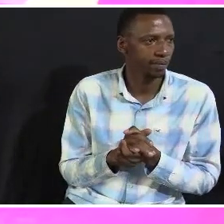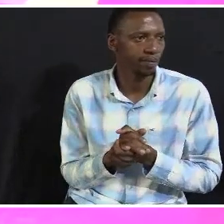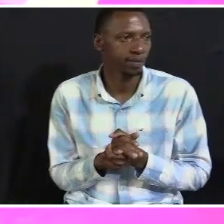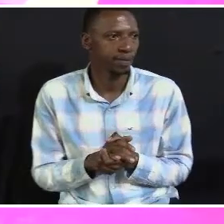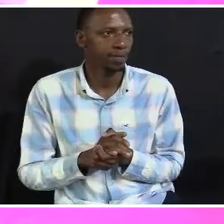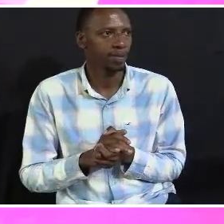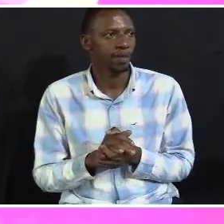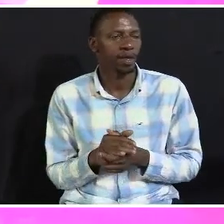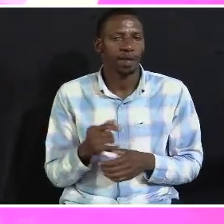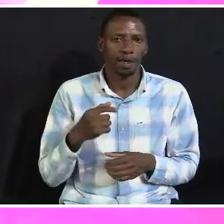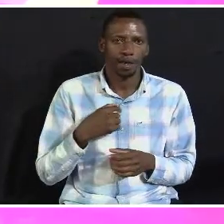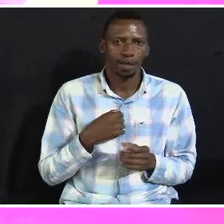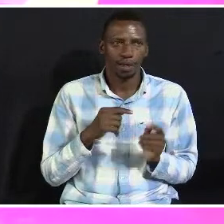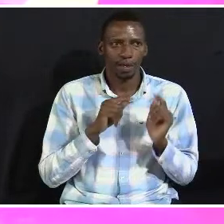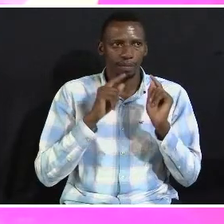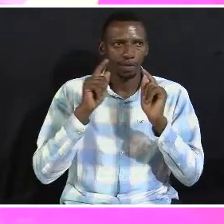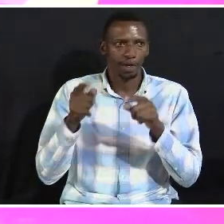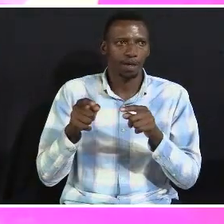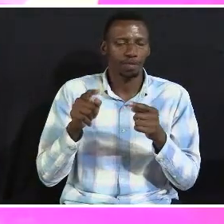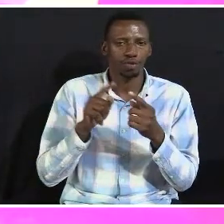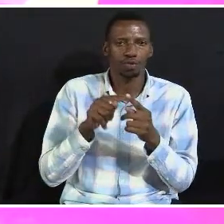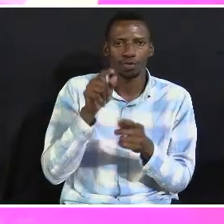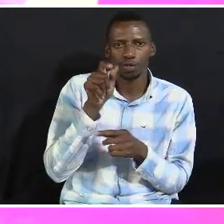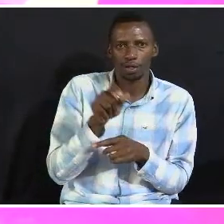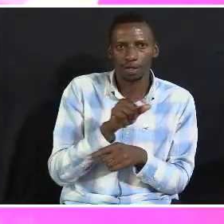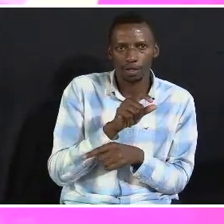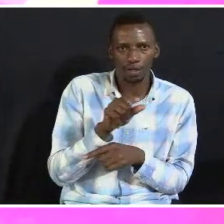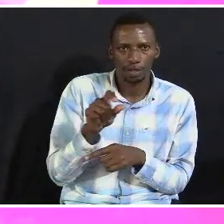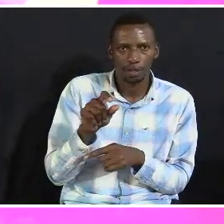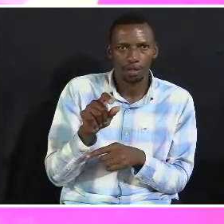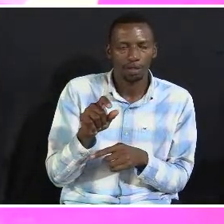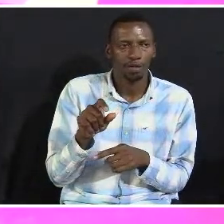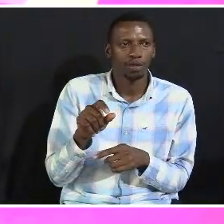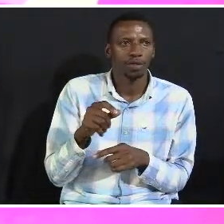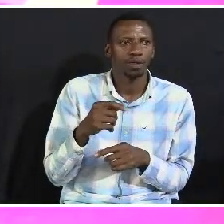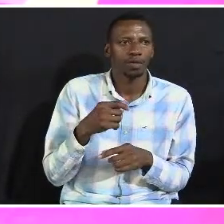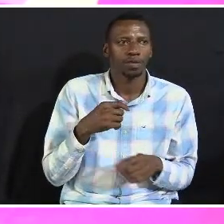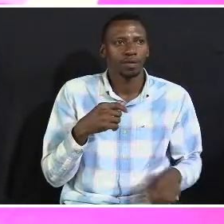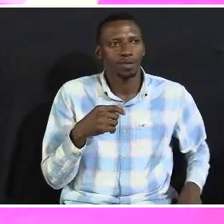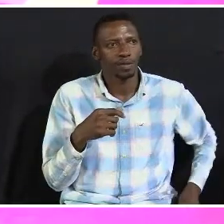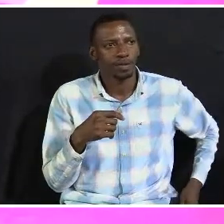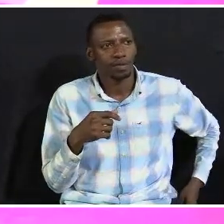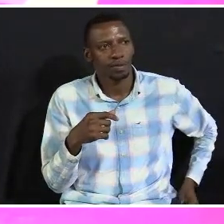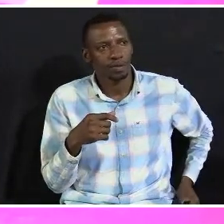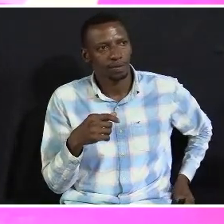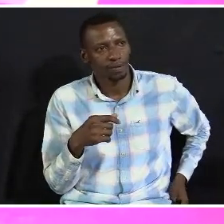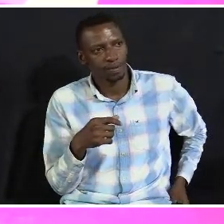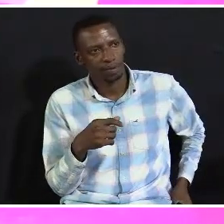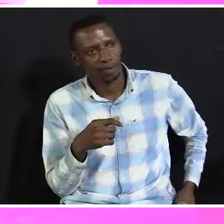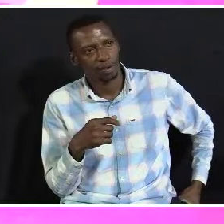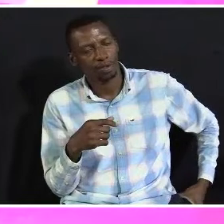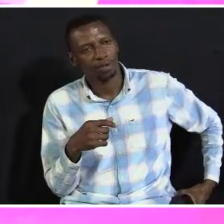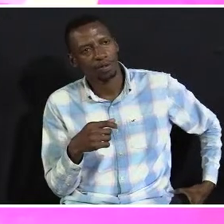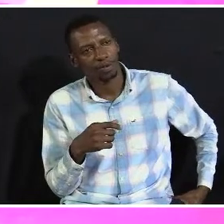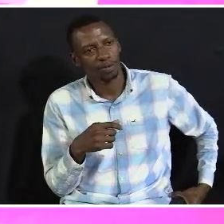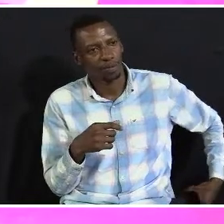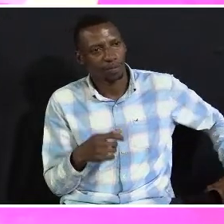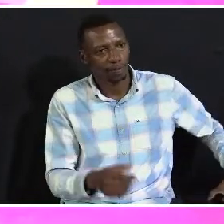coming to the cross. I am poor and weak